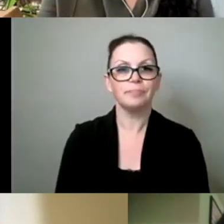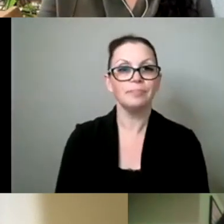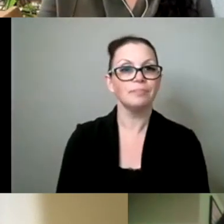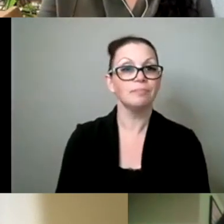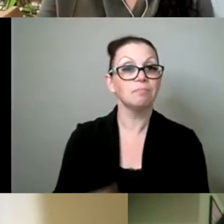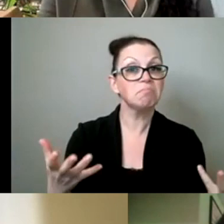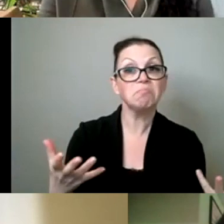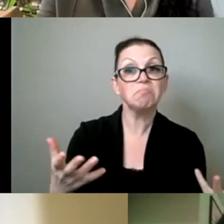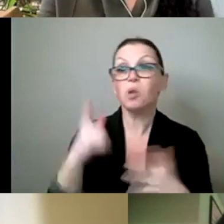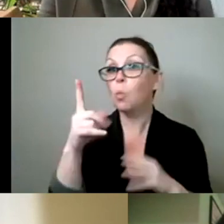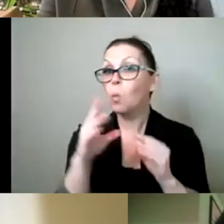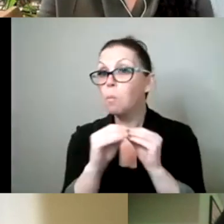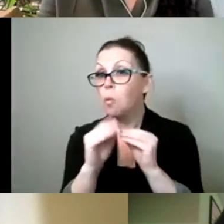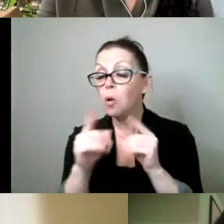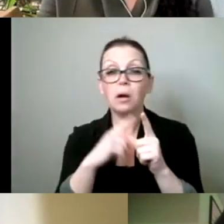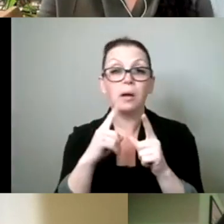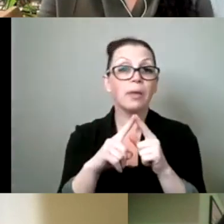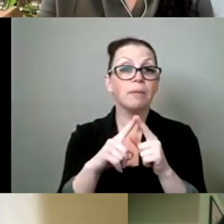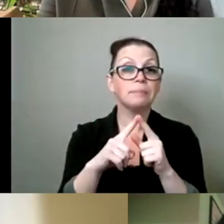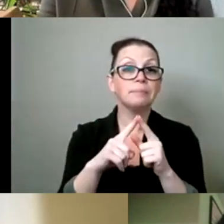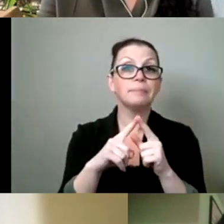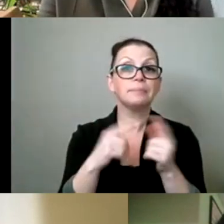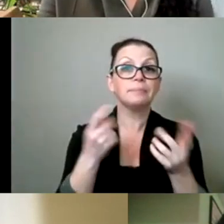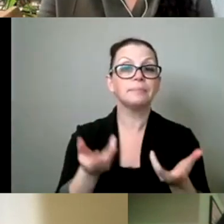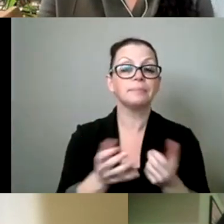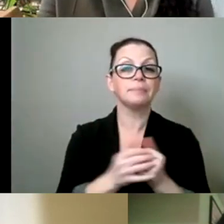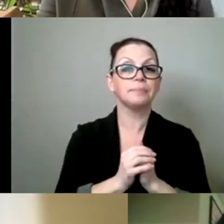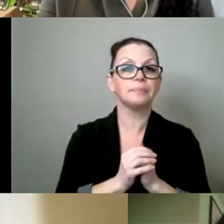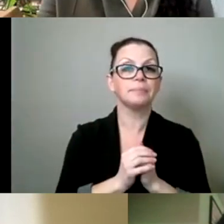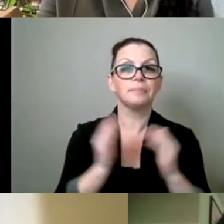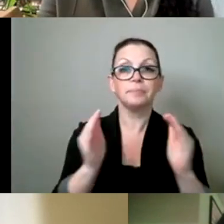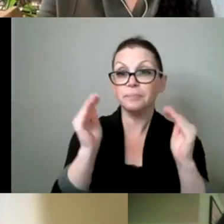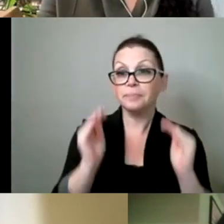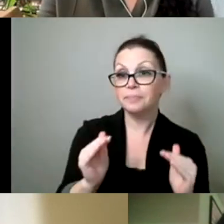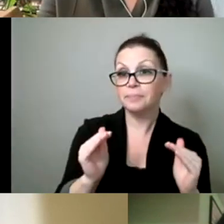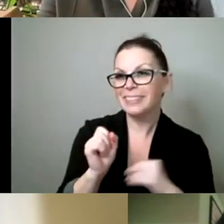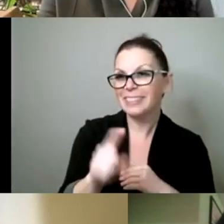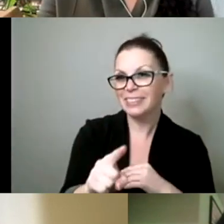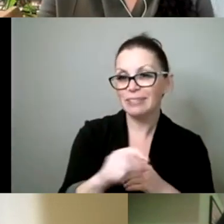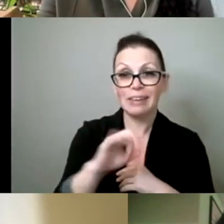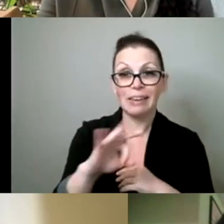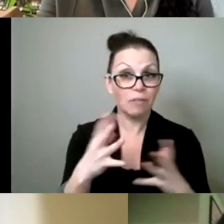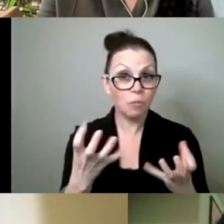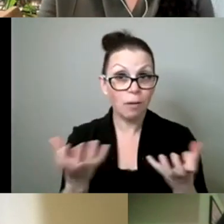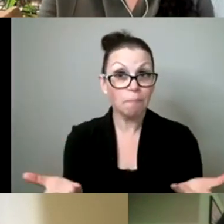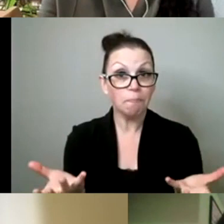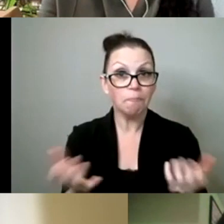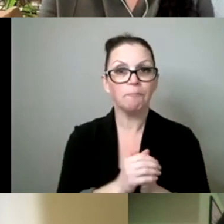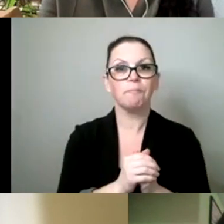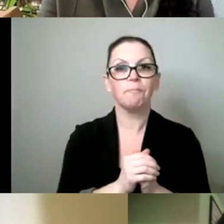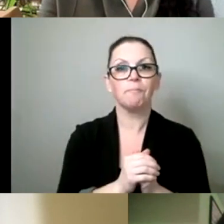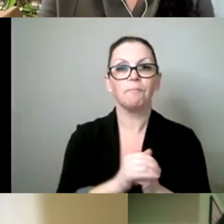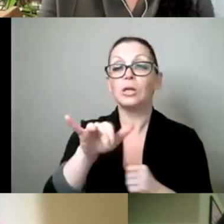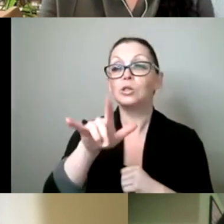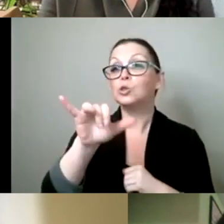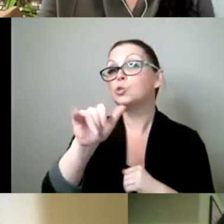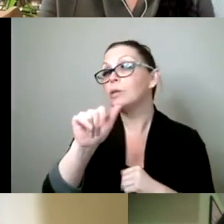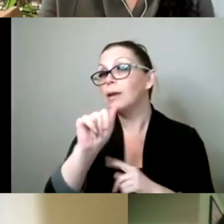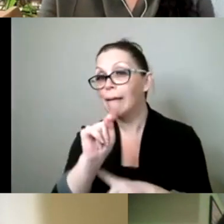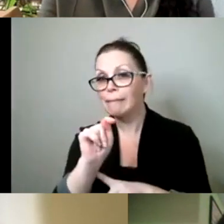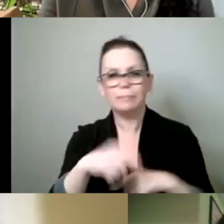Any one more, and then we'll move to the next question if you like. Well, for me,